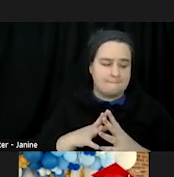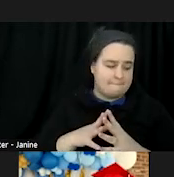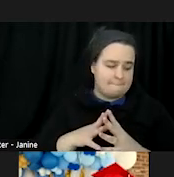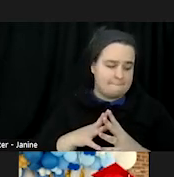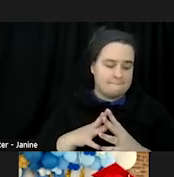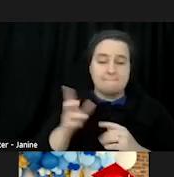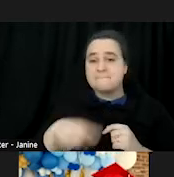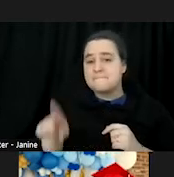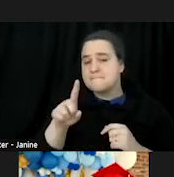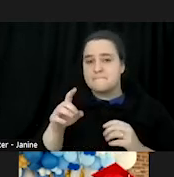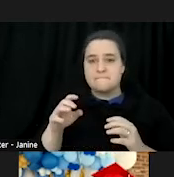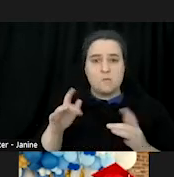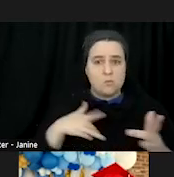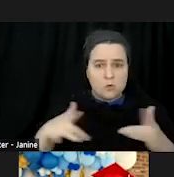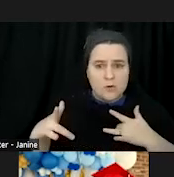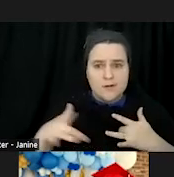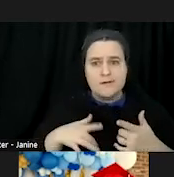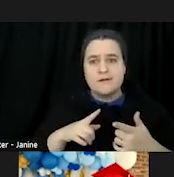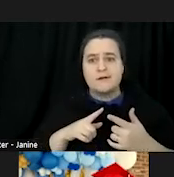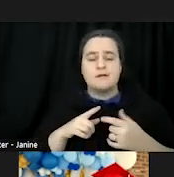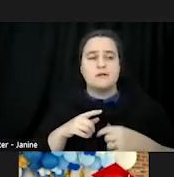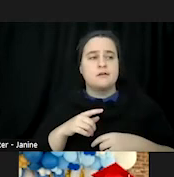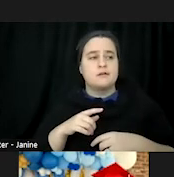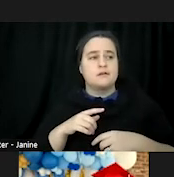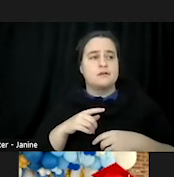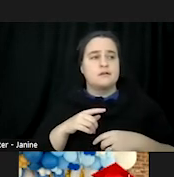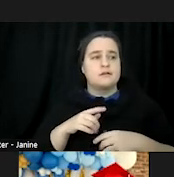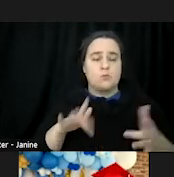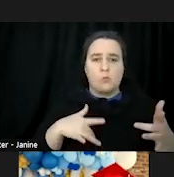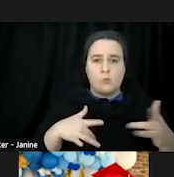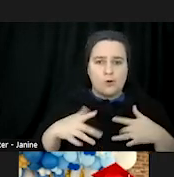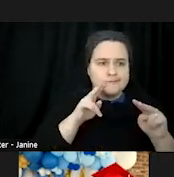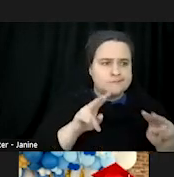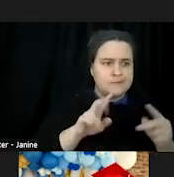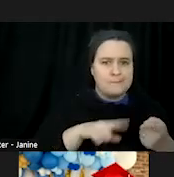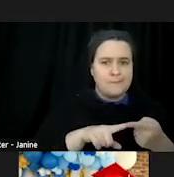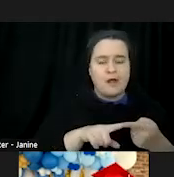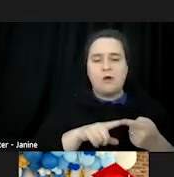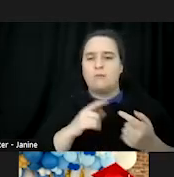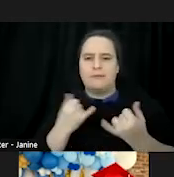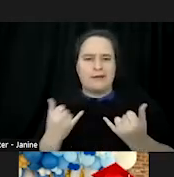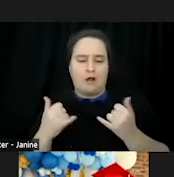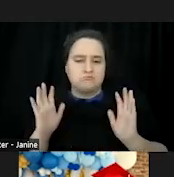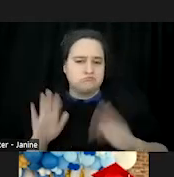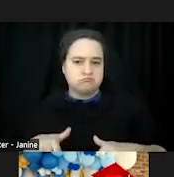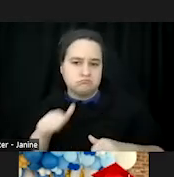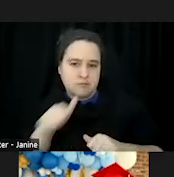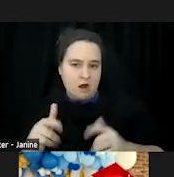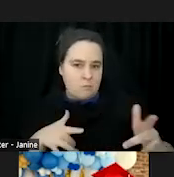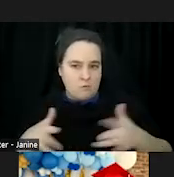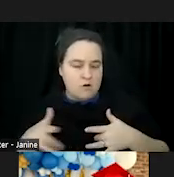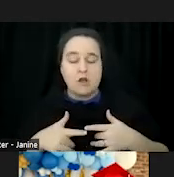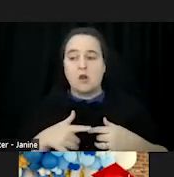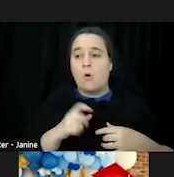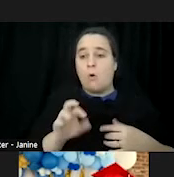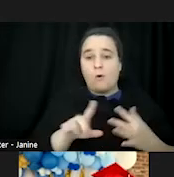that you were worried about, but now you're not worried anymore. Like, was there something you were afraid of when you started, and now you're